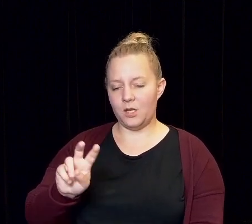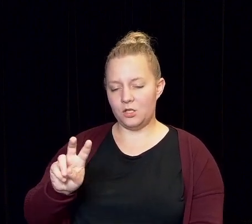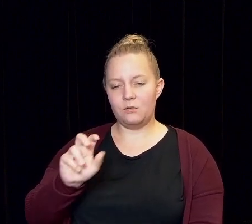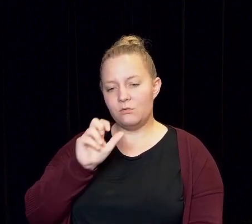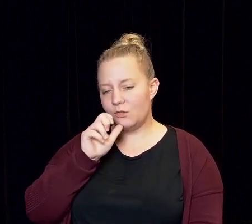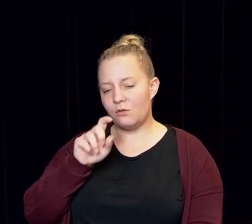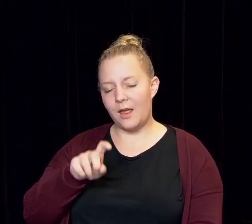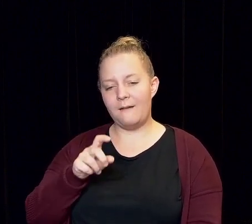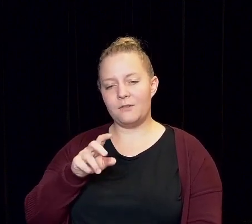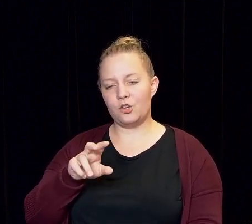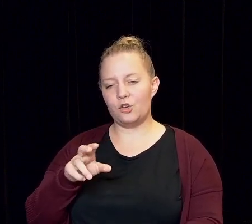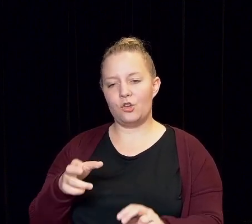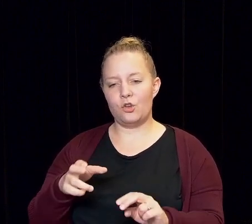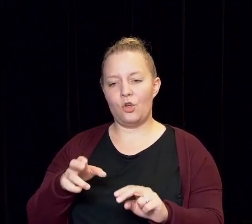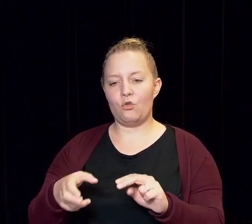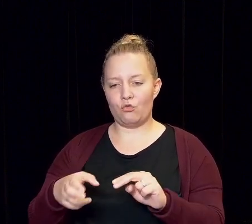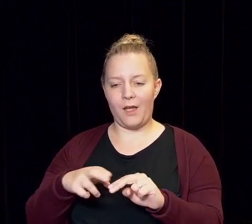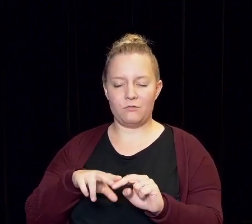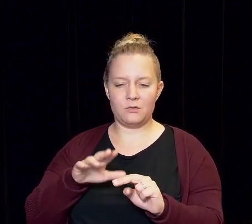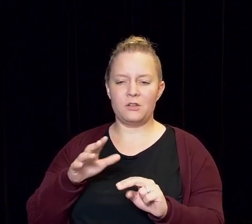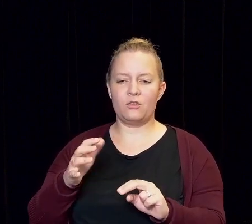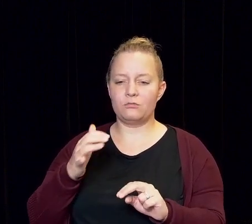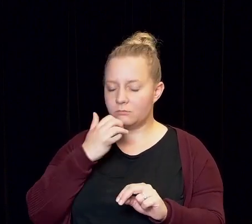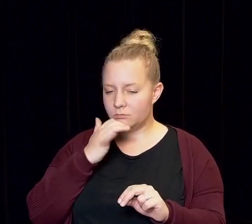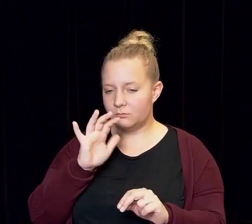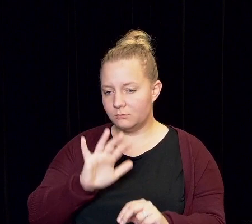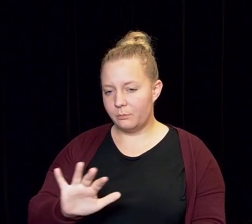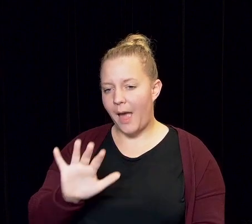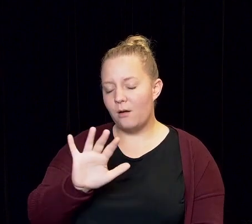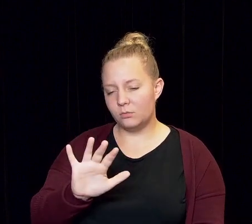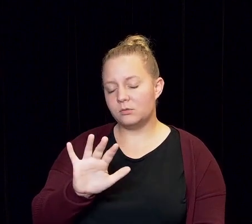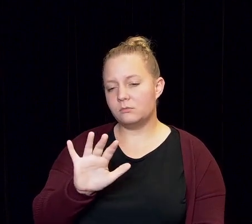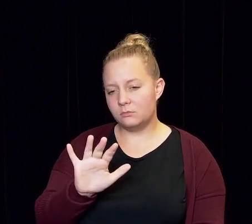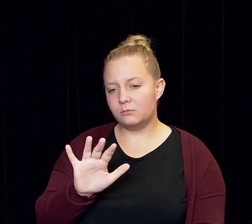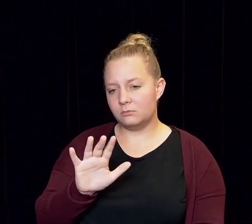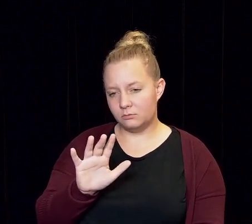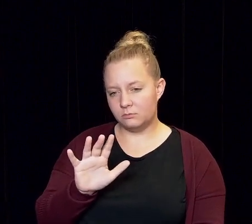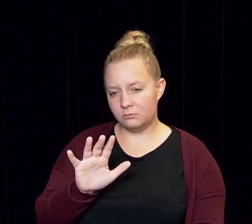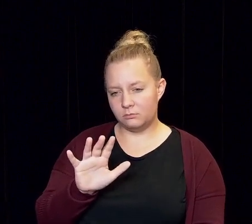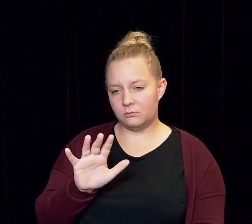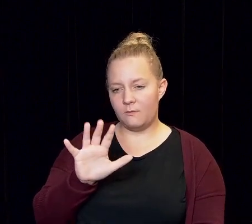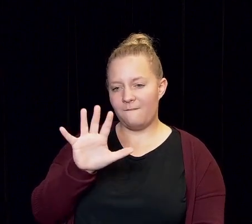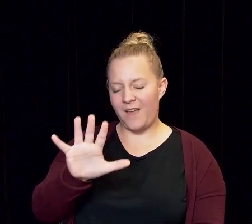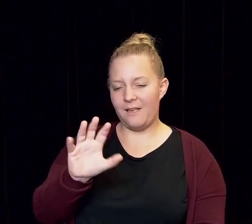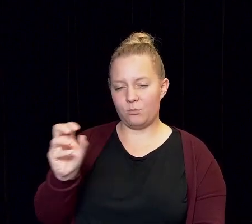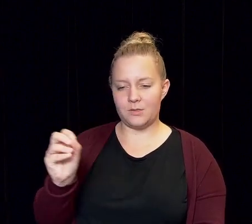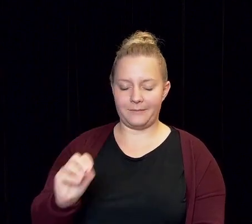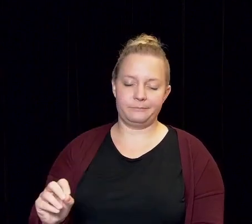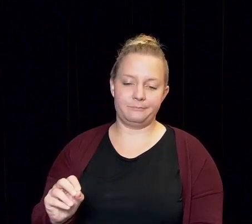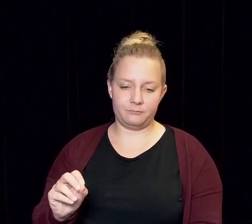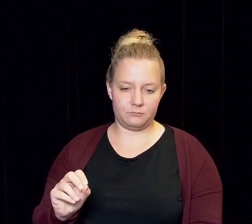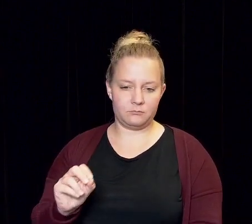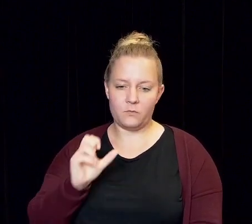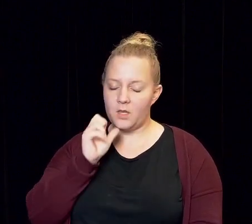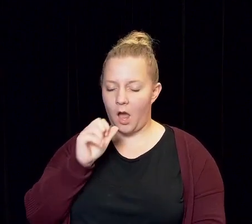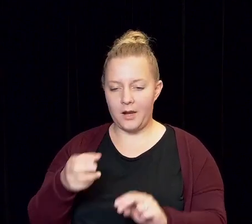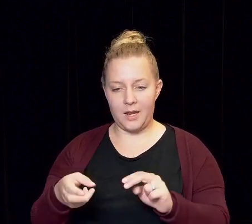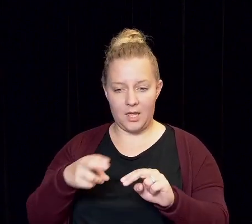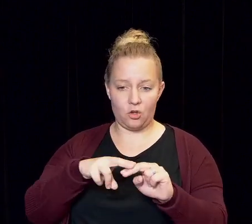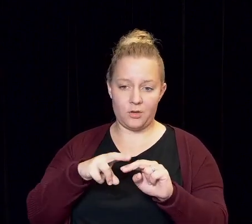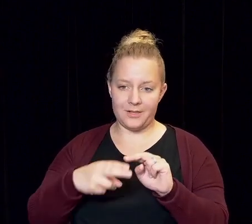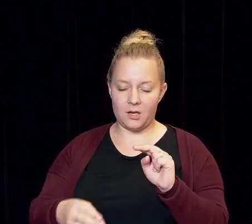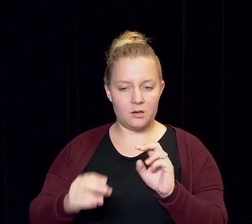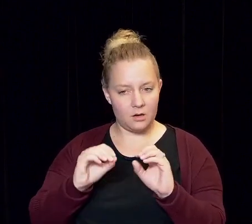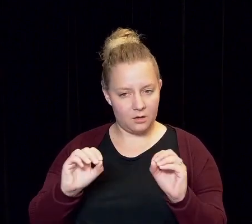round off. So she was off by about, squiggly equal sign member means about 5%. It's not an increase or a decrease because